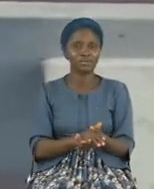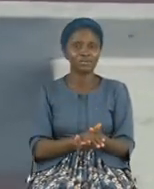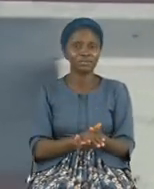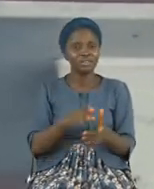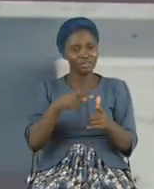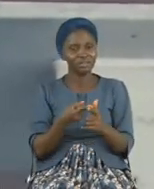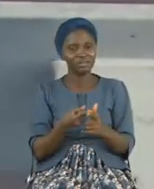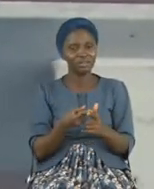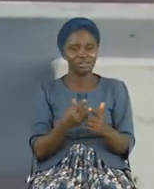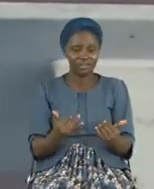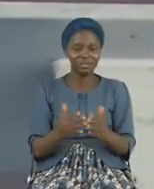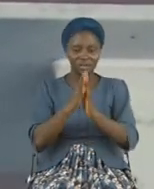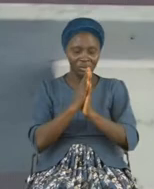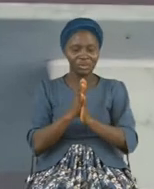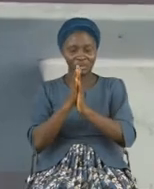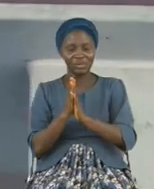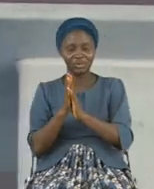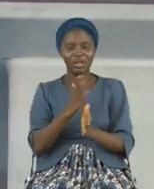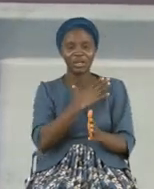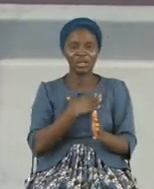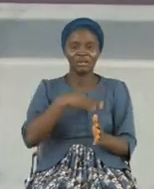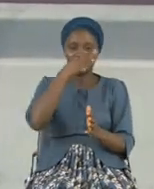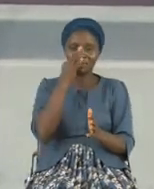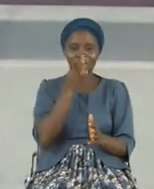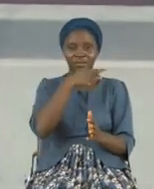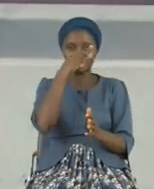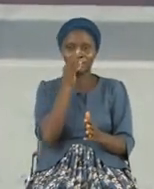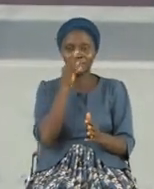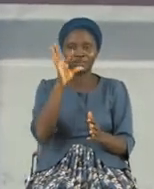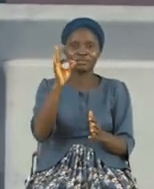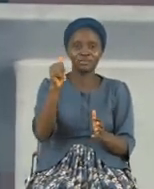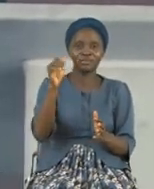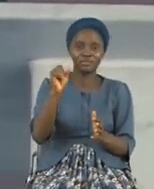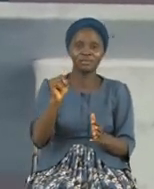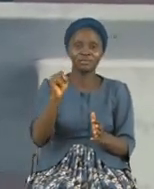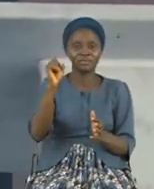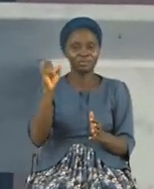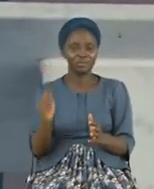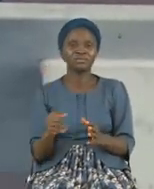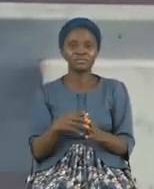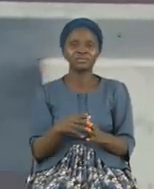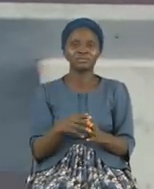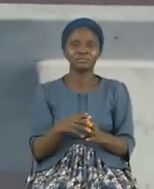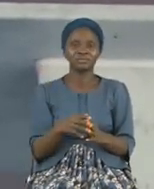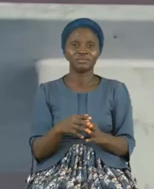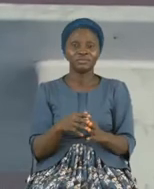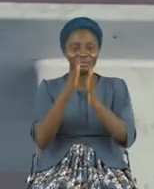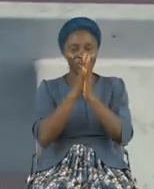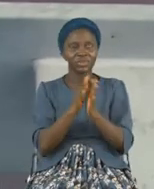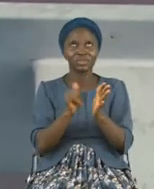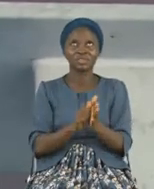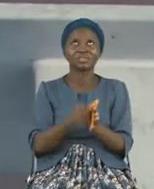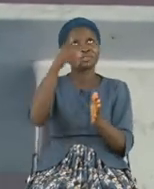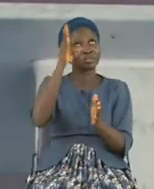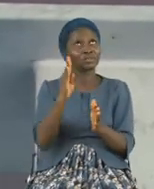Fast, fast, fast. And then you want to tell God, do this. And God